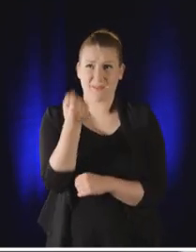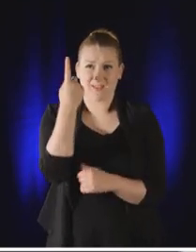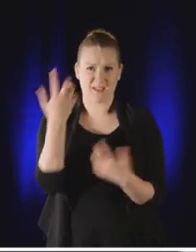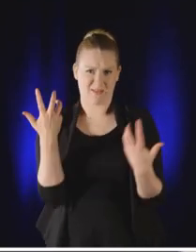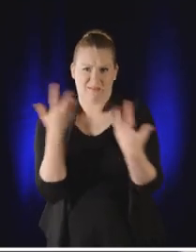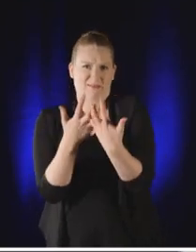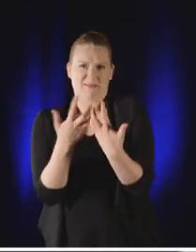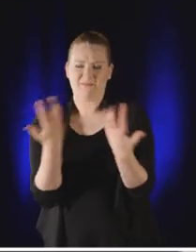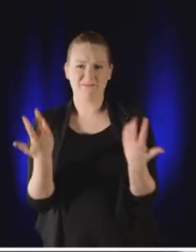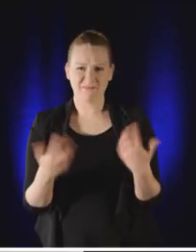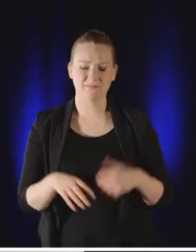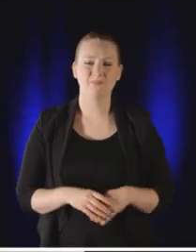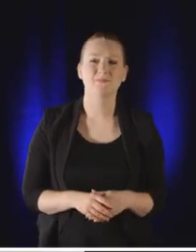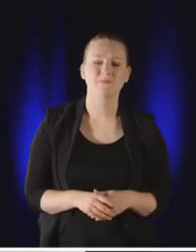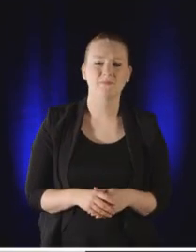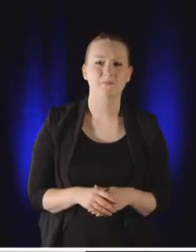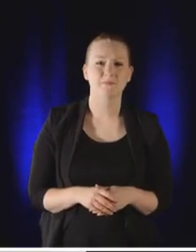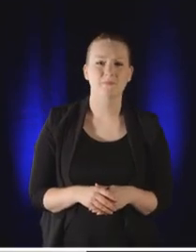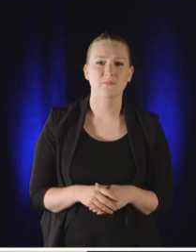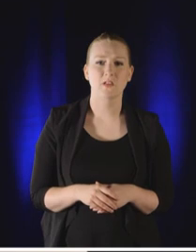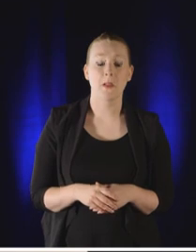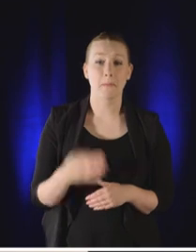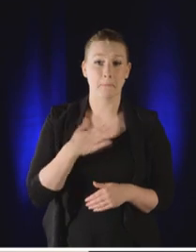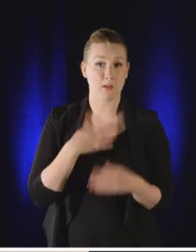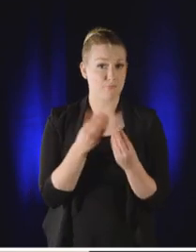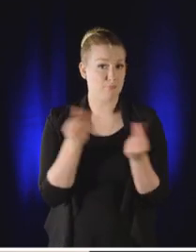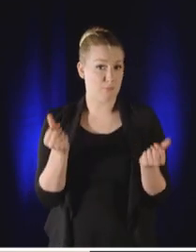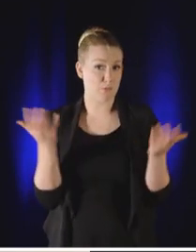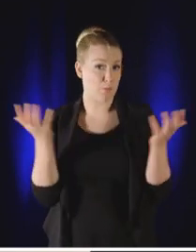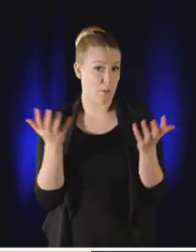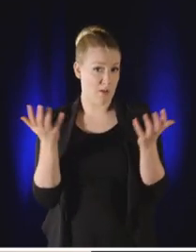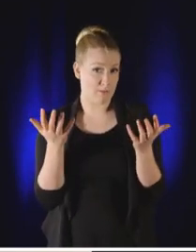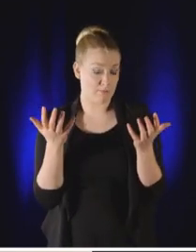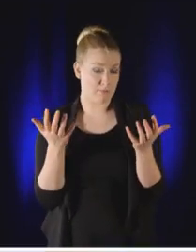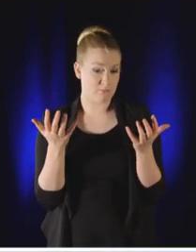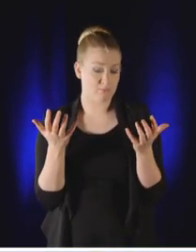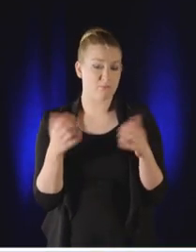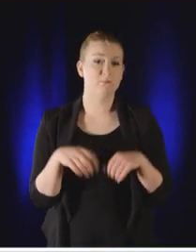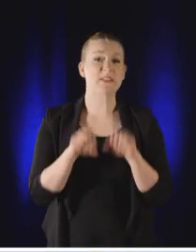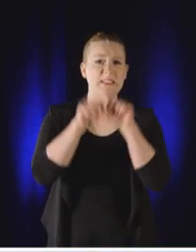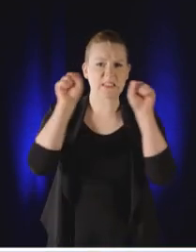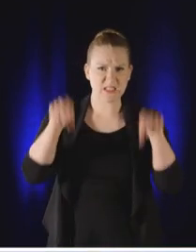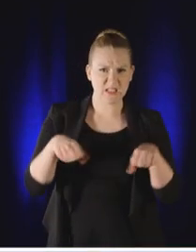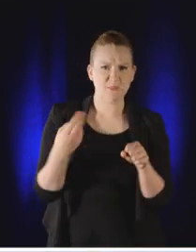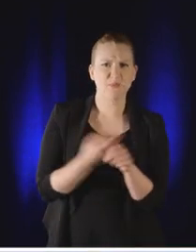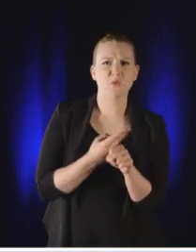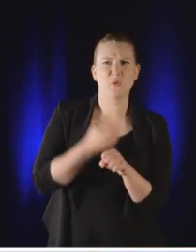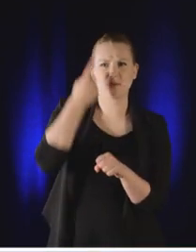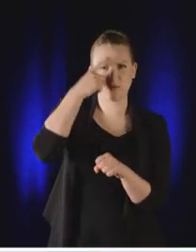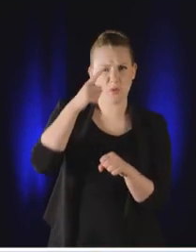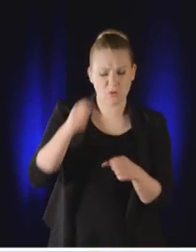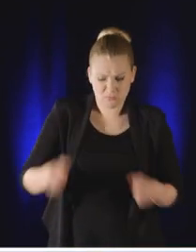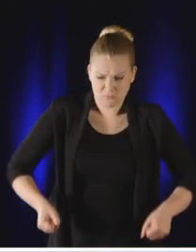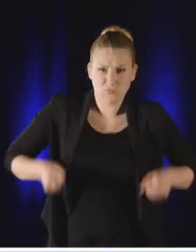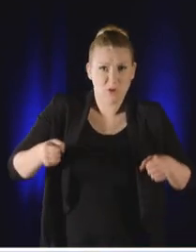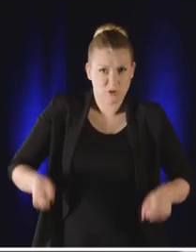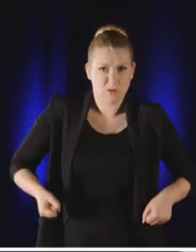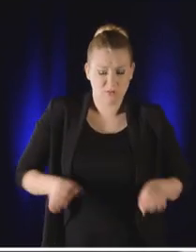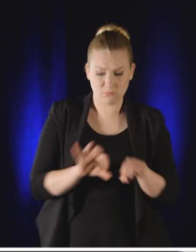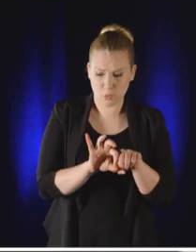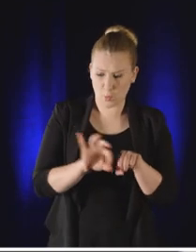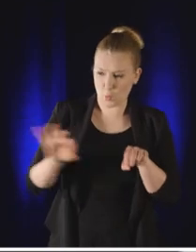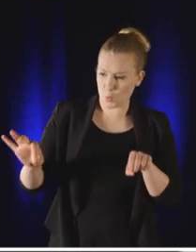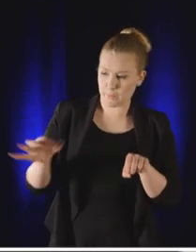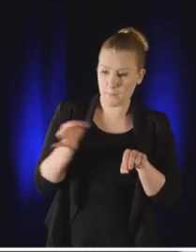desk. So to combat this, I decided to use a simple pushpin system, one that we could find in crutches or